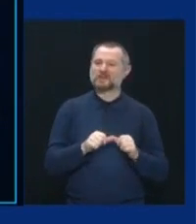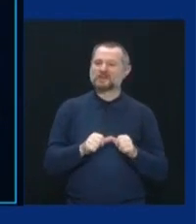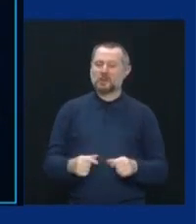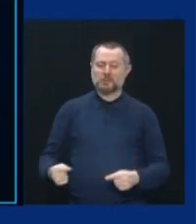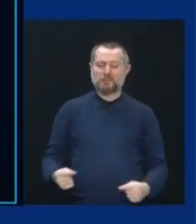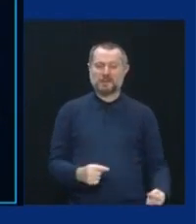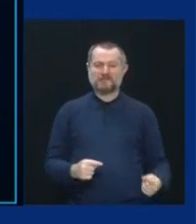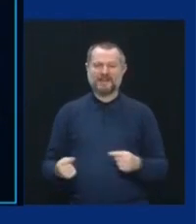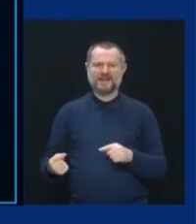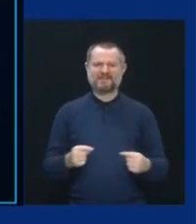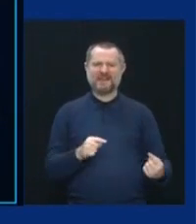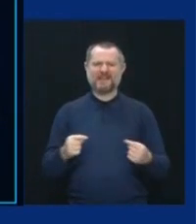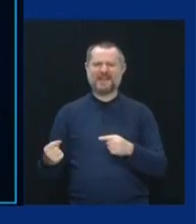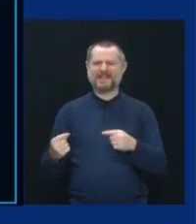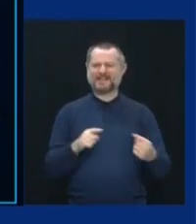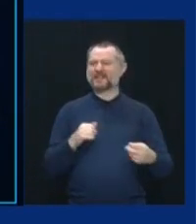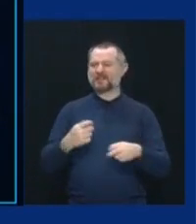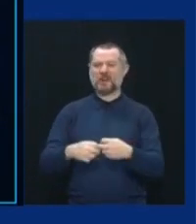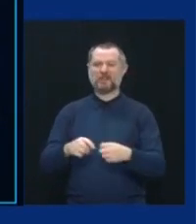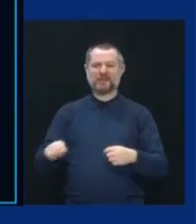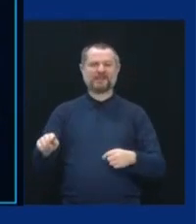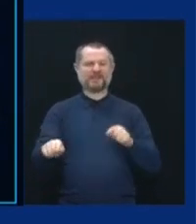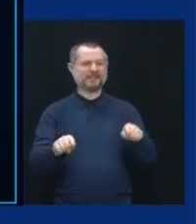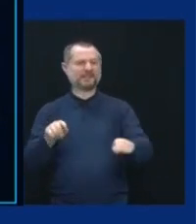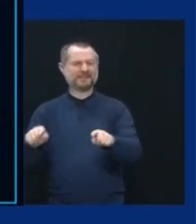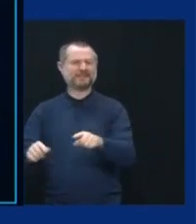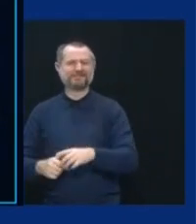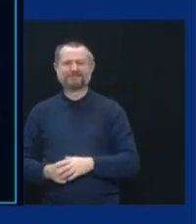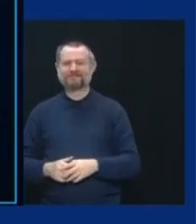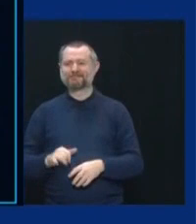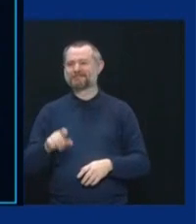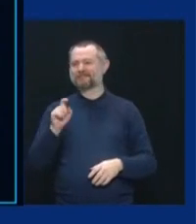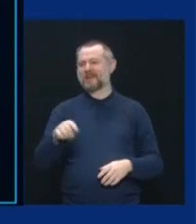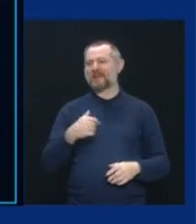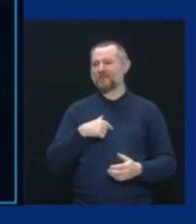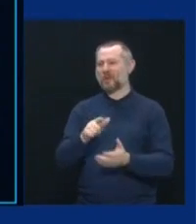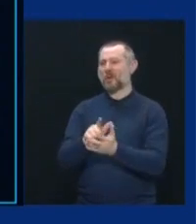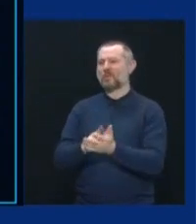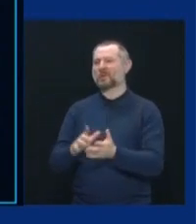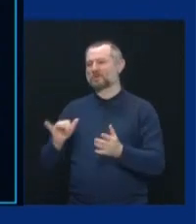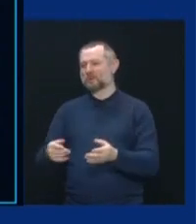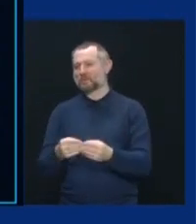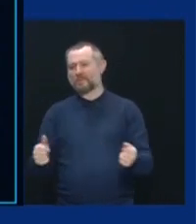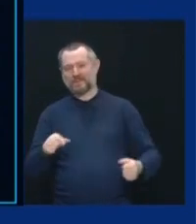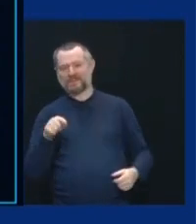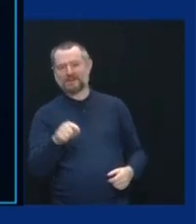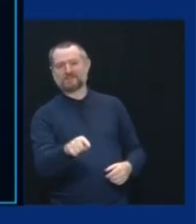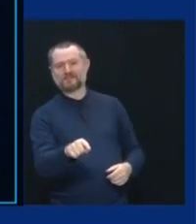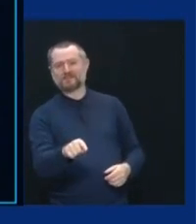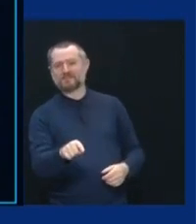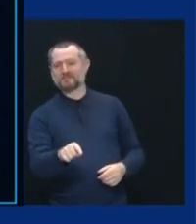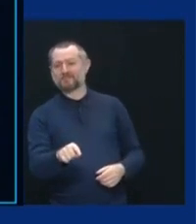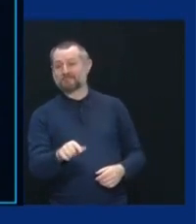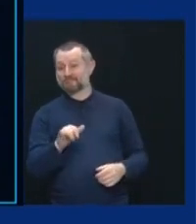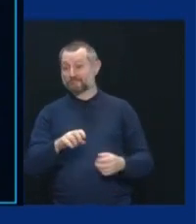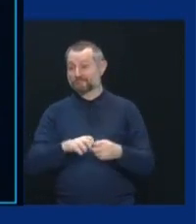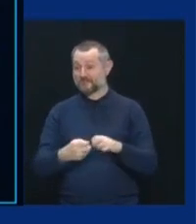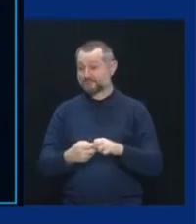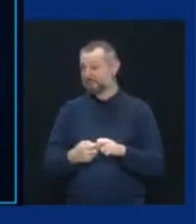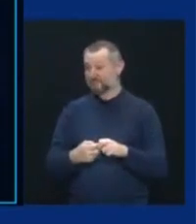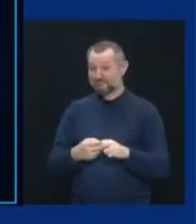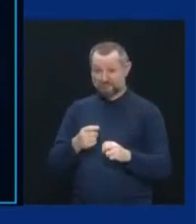problem, and that has to be resolved legislatively, because I don't want to leave it to these for-profit owners